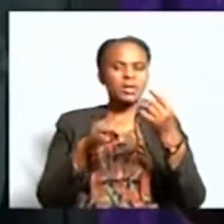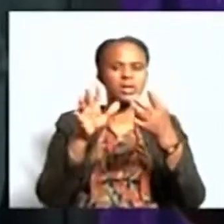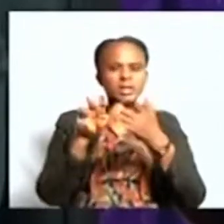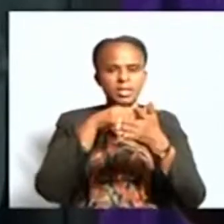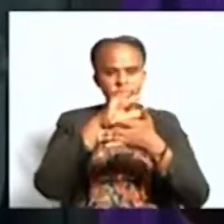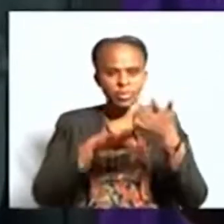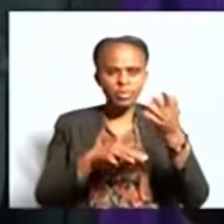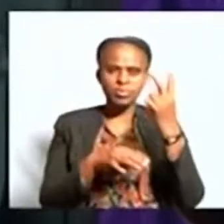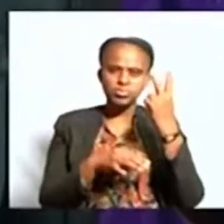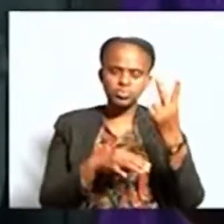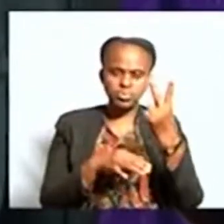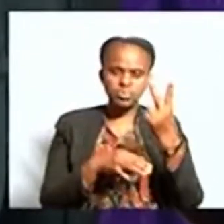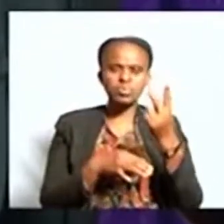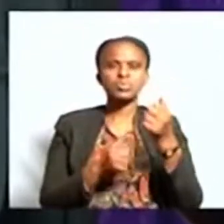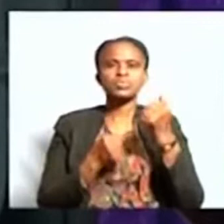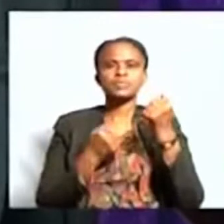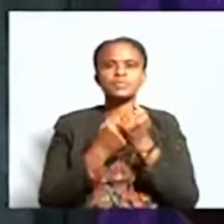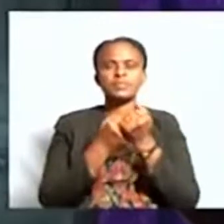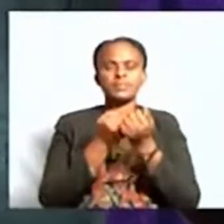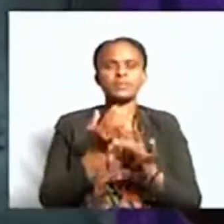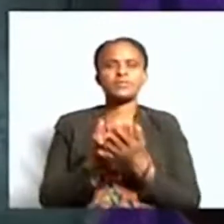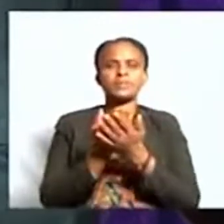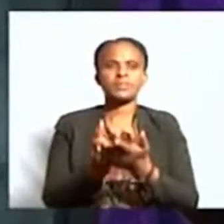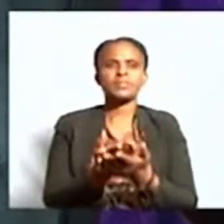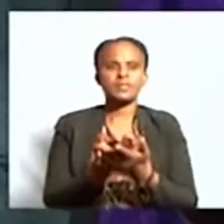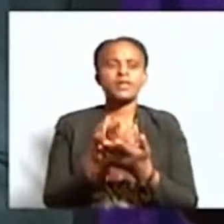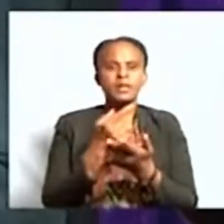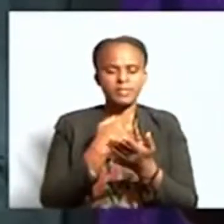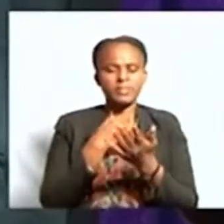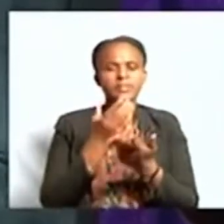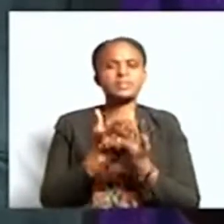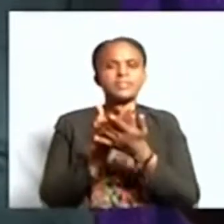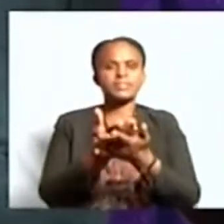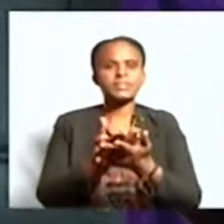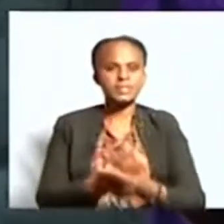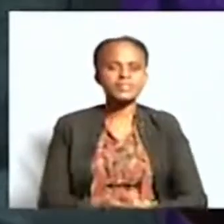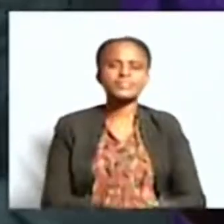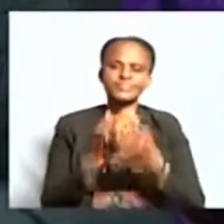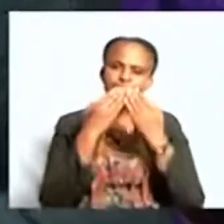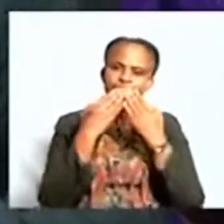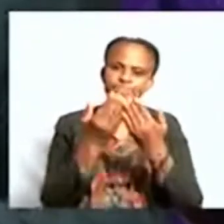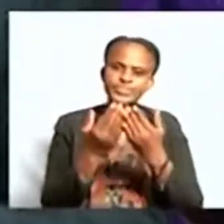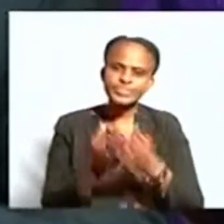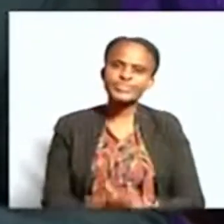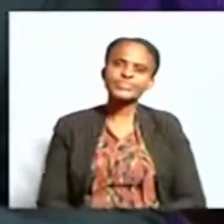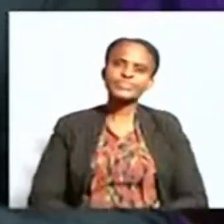follow to support our submission. I wish to submit. Thank you.